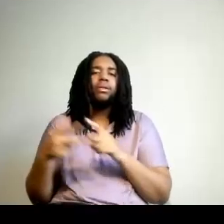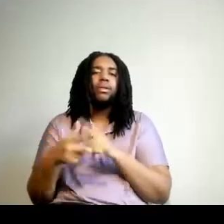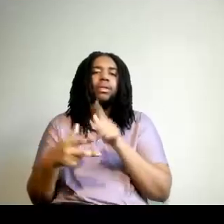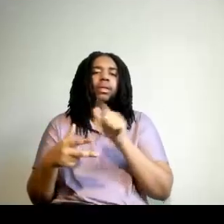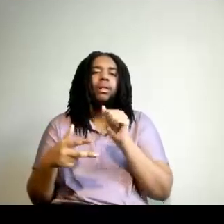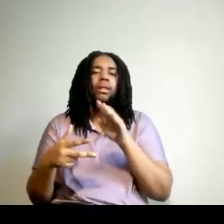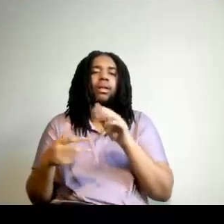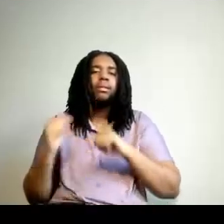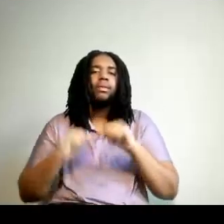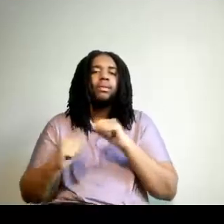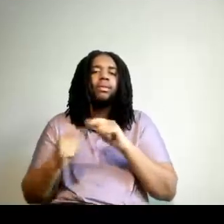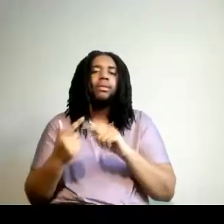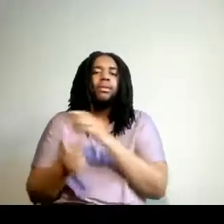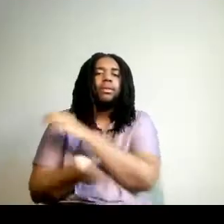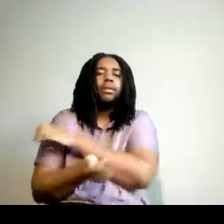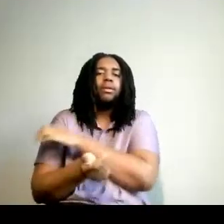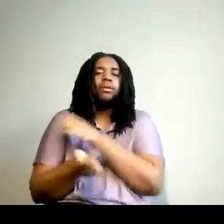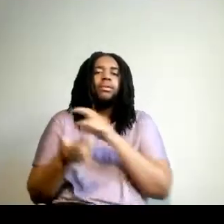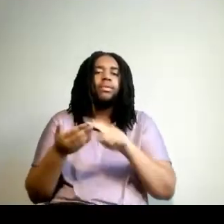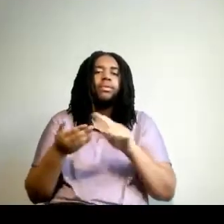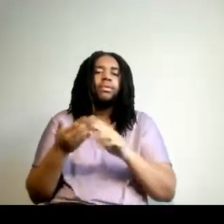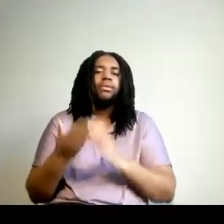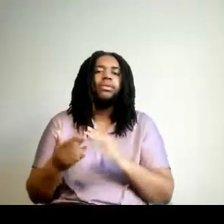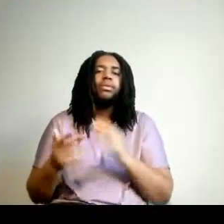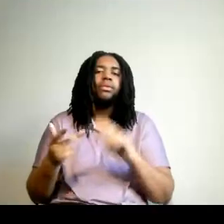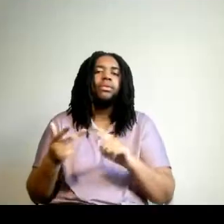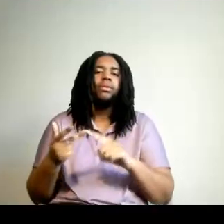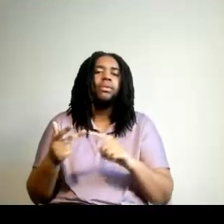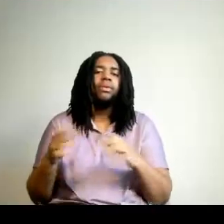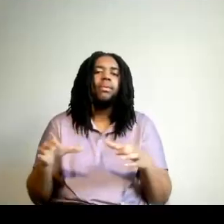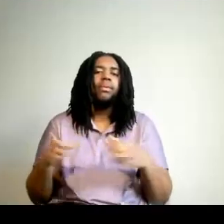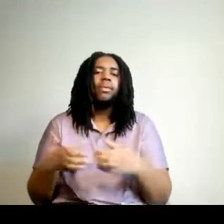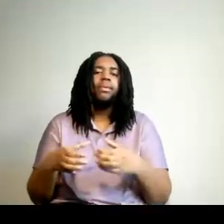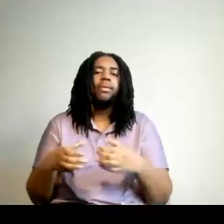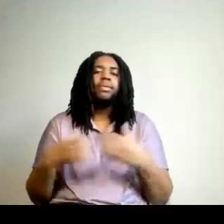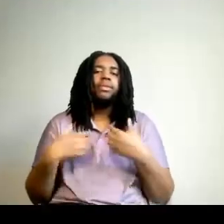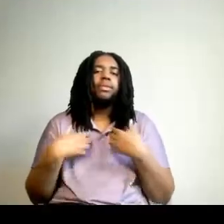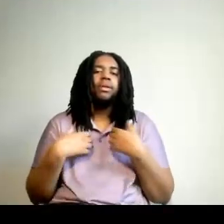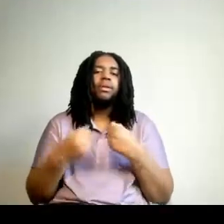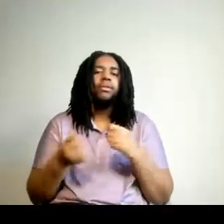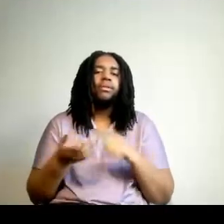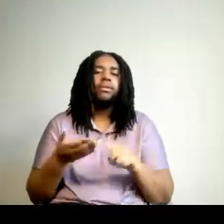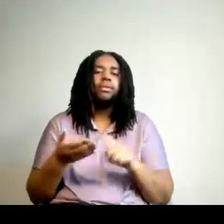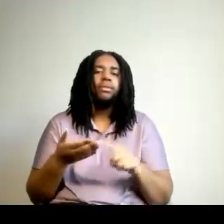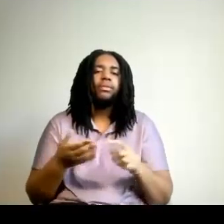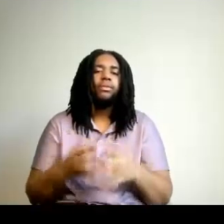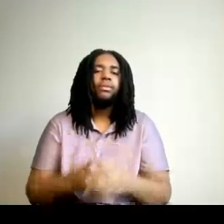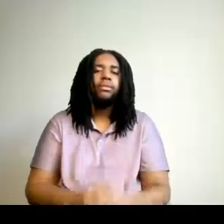folks, clinical researchers, and population health researchers.